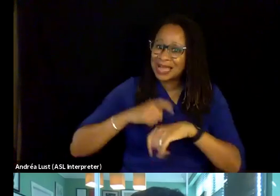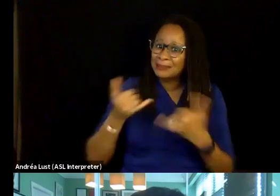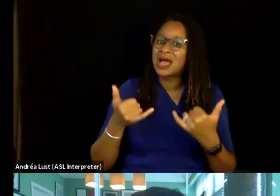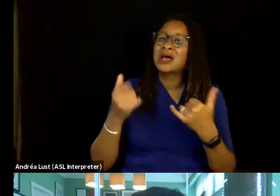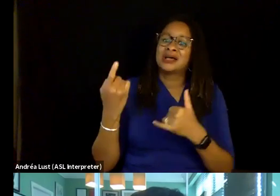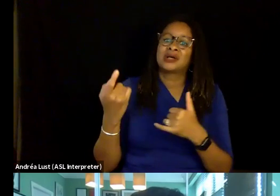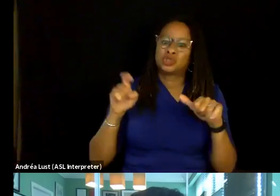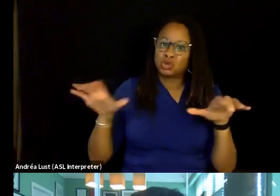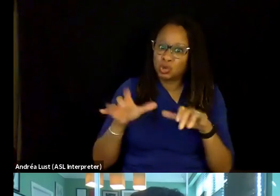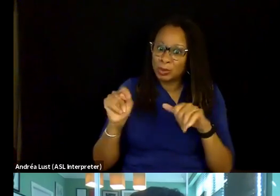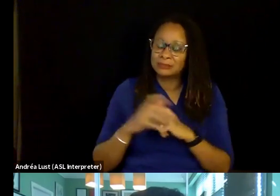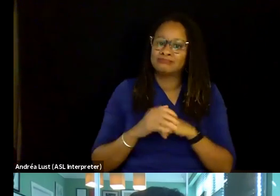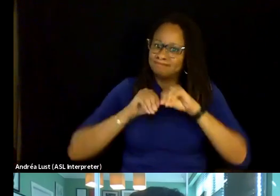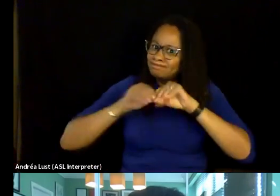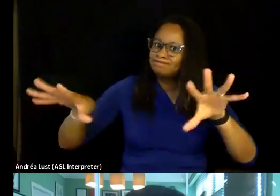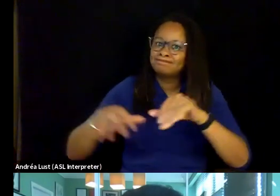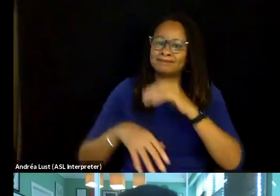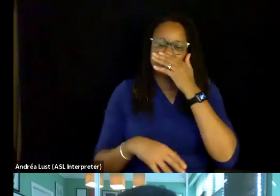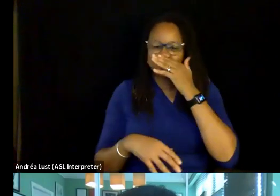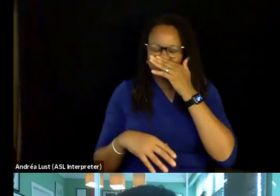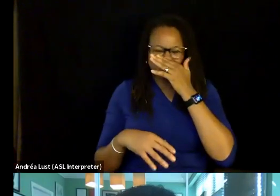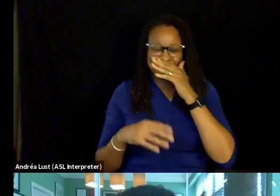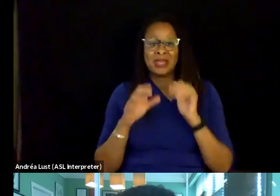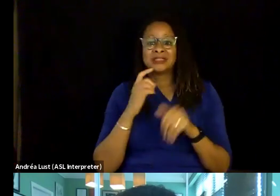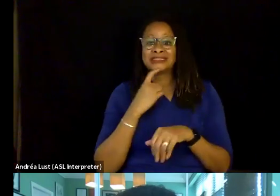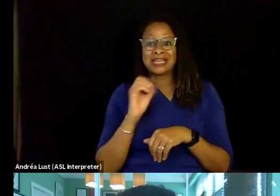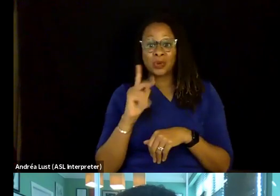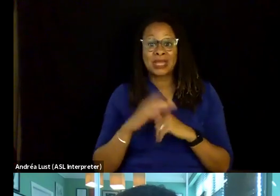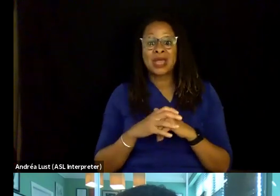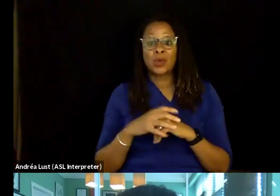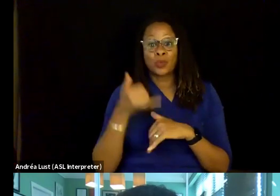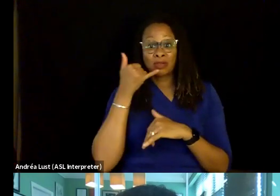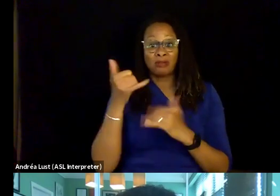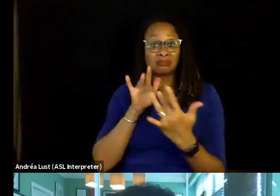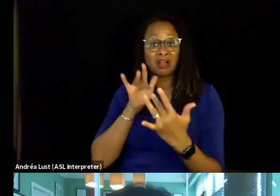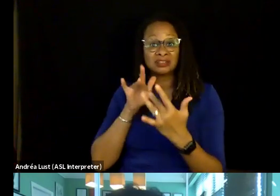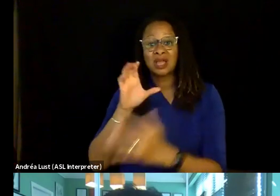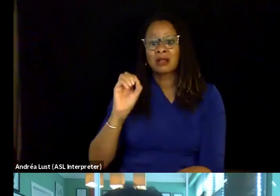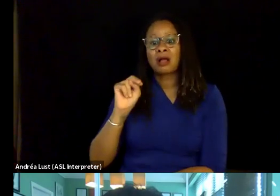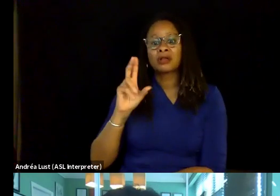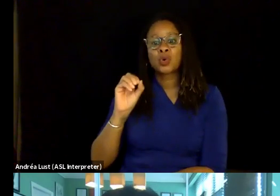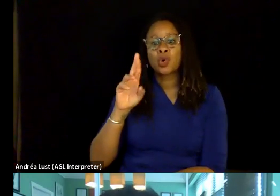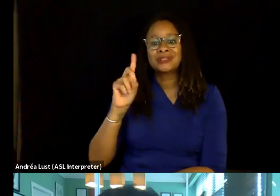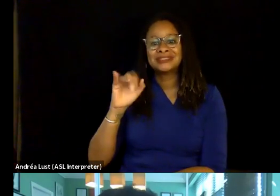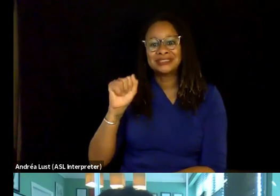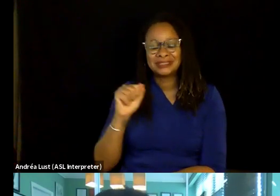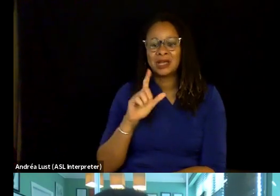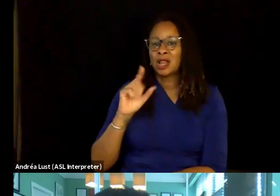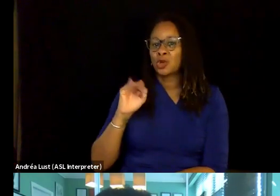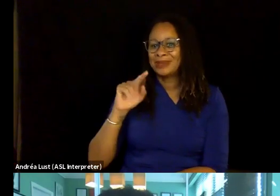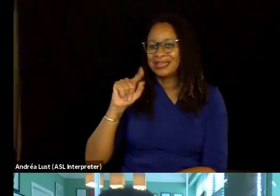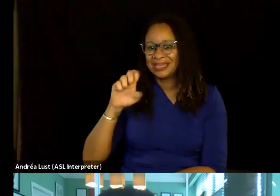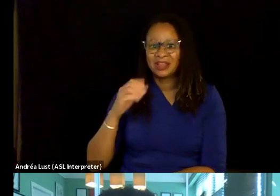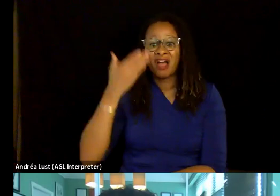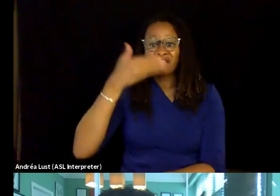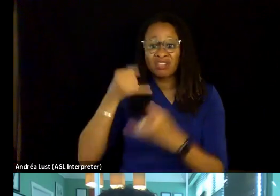something happening in the air. We should do it. She goes, okay. And then so we called Concordia, who's a stakeholder, Lumine, 12's Topic,